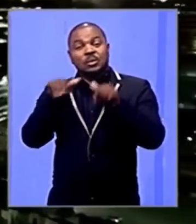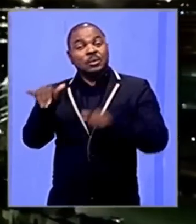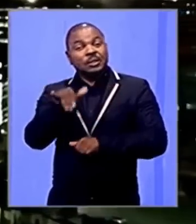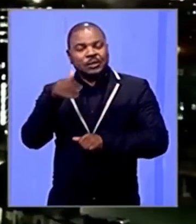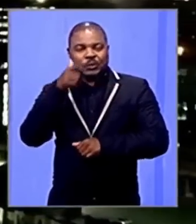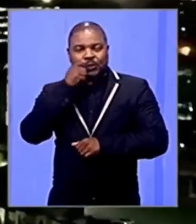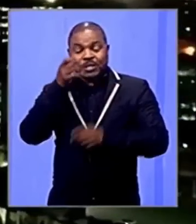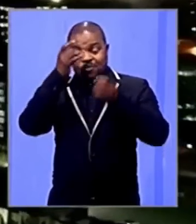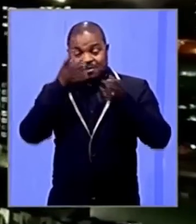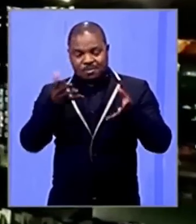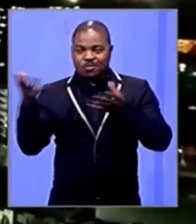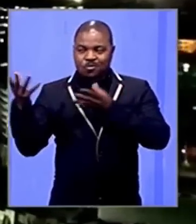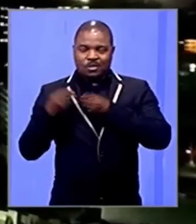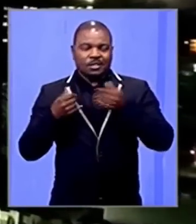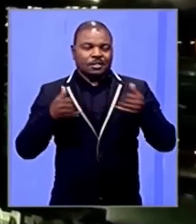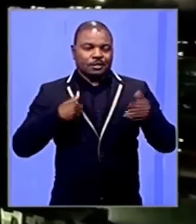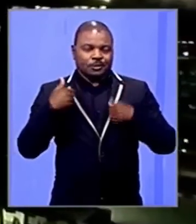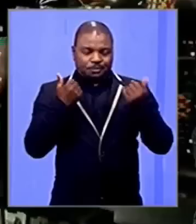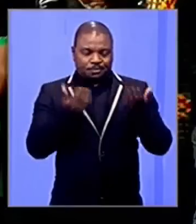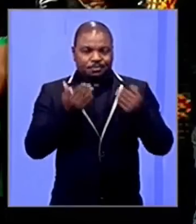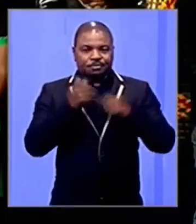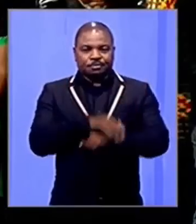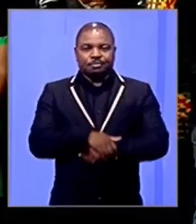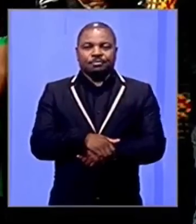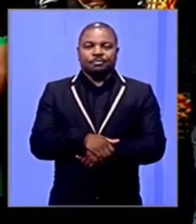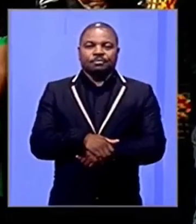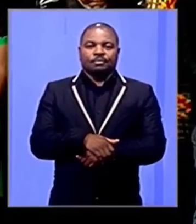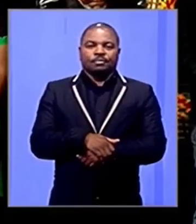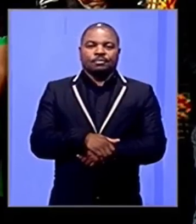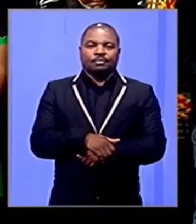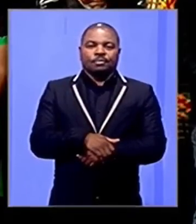A re iketle mmogo ka tshedimosetso.